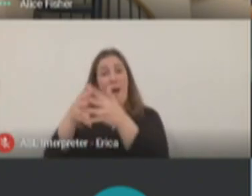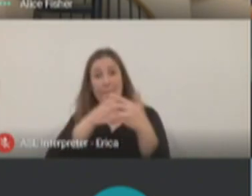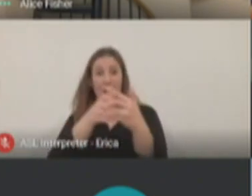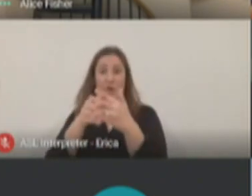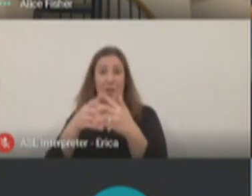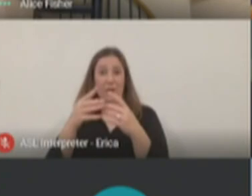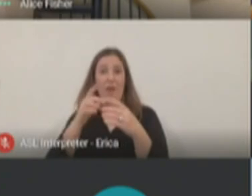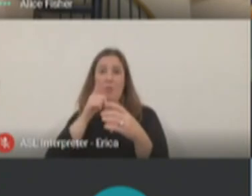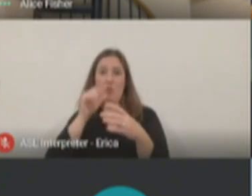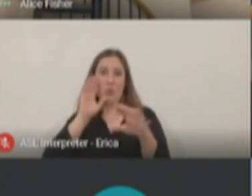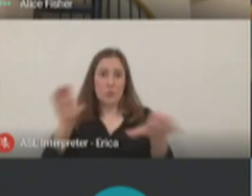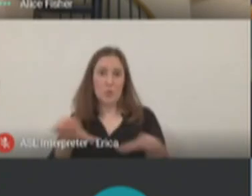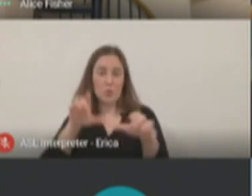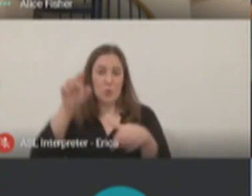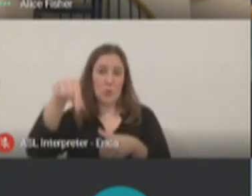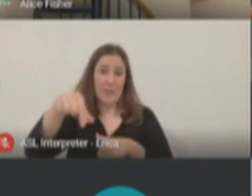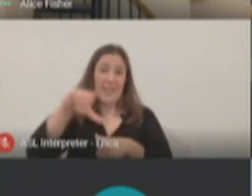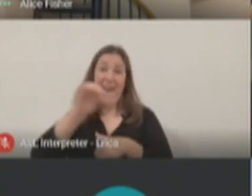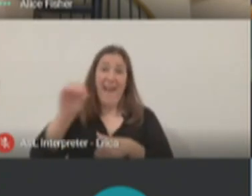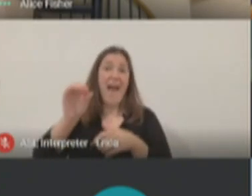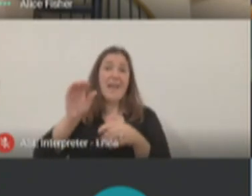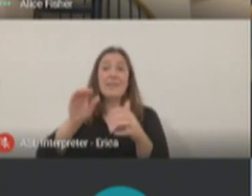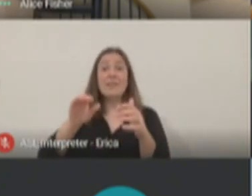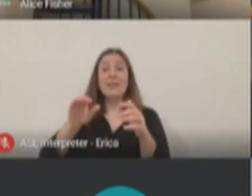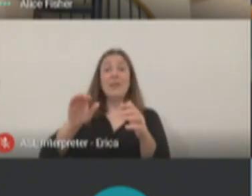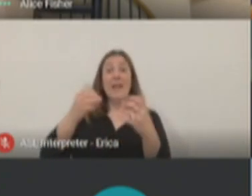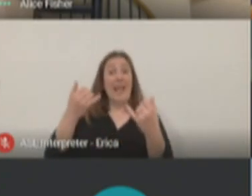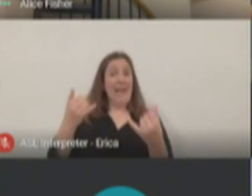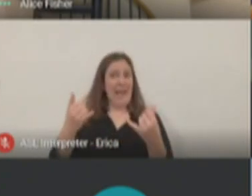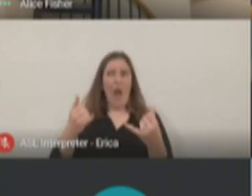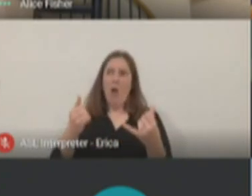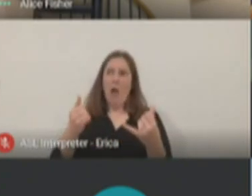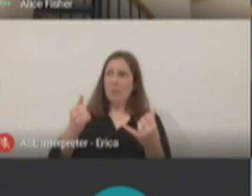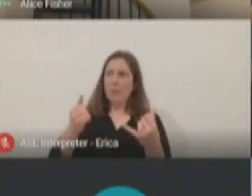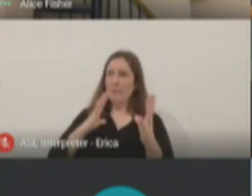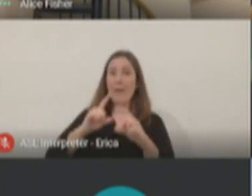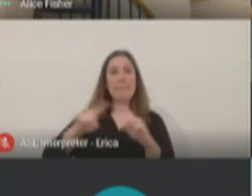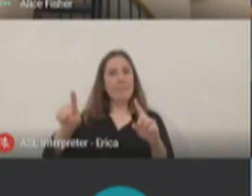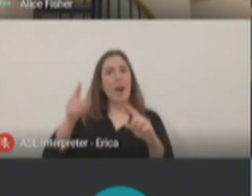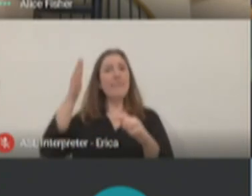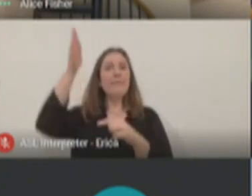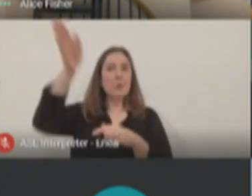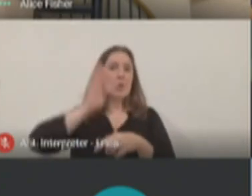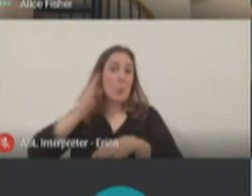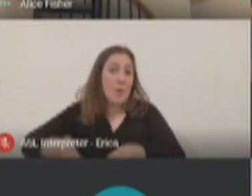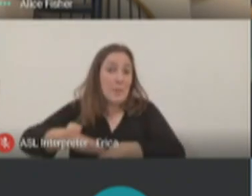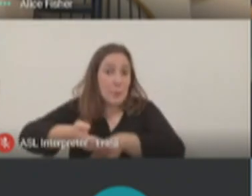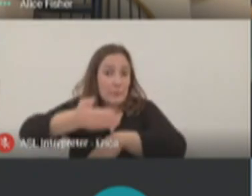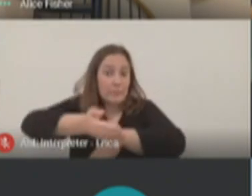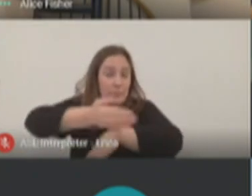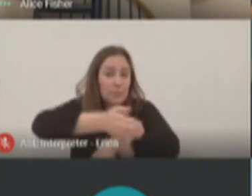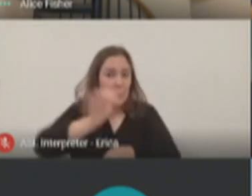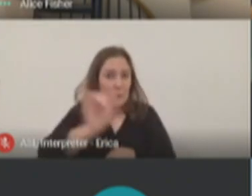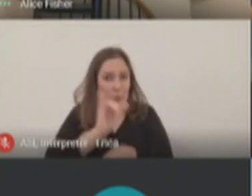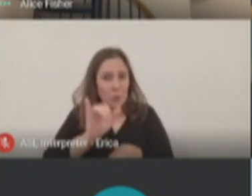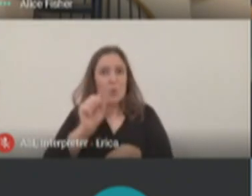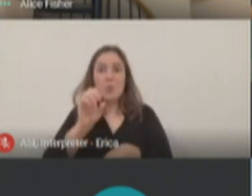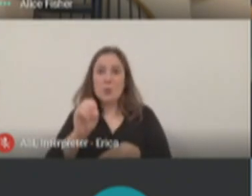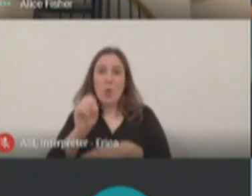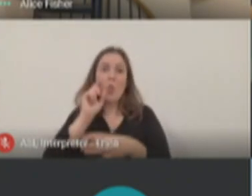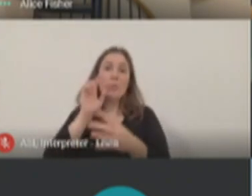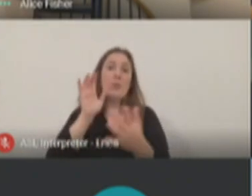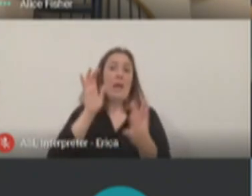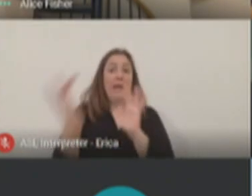input and your support. So please take a look at our website, take a look at the materials, reach out to either Michelle or